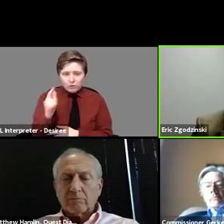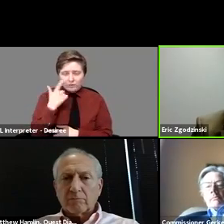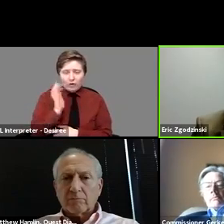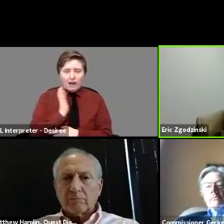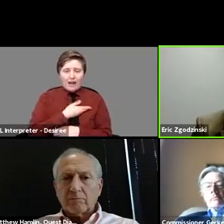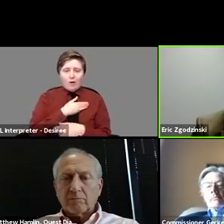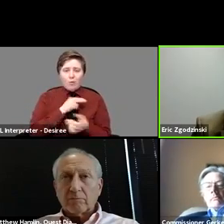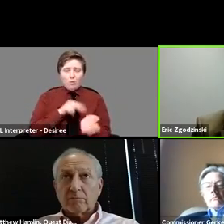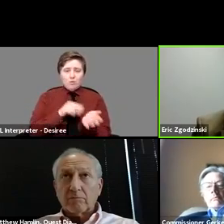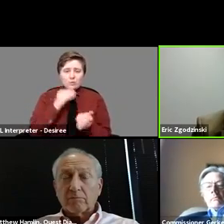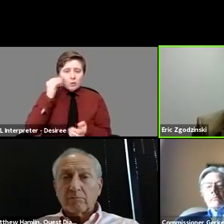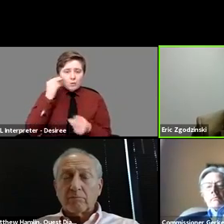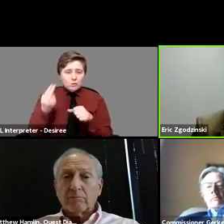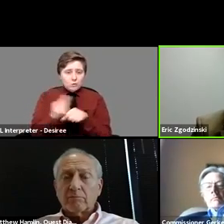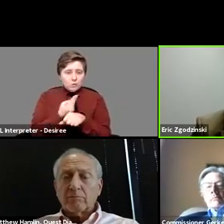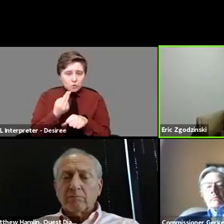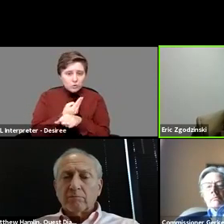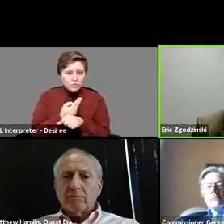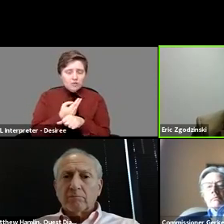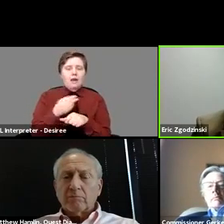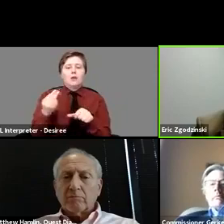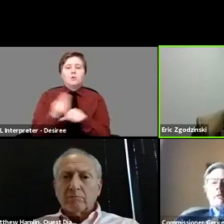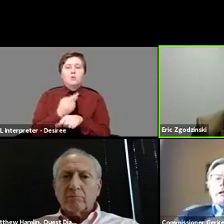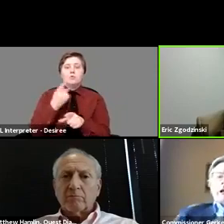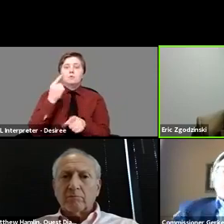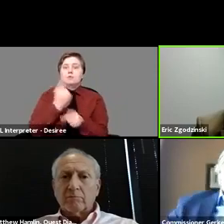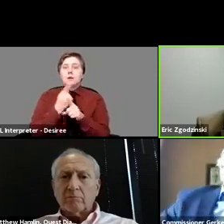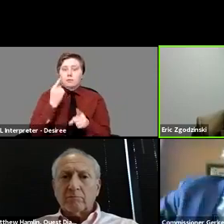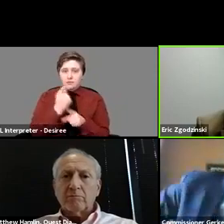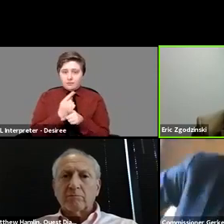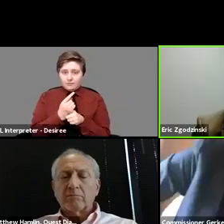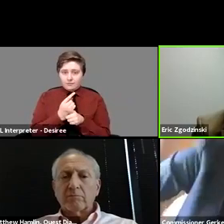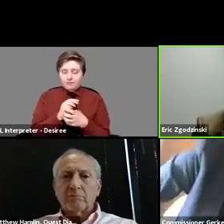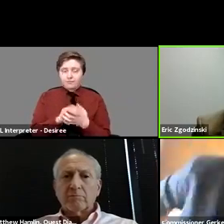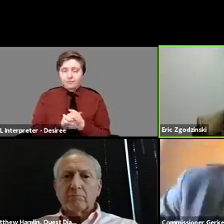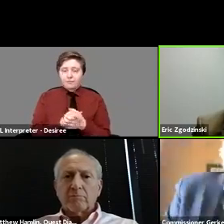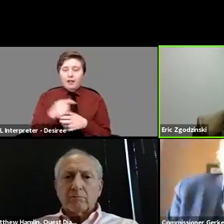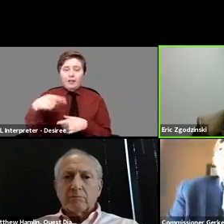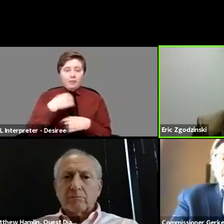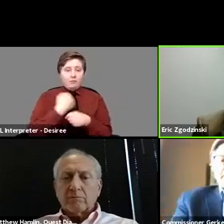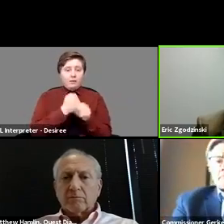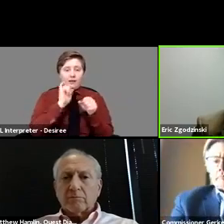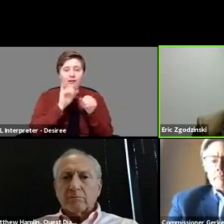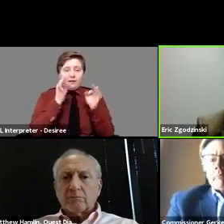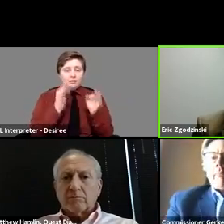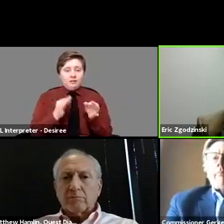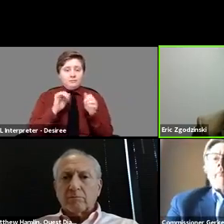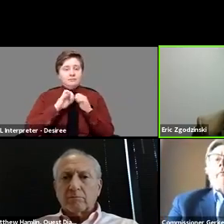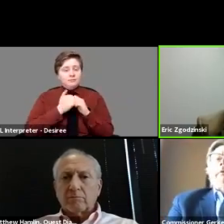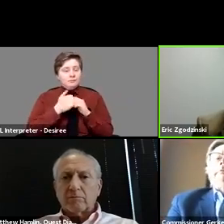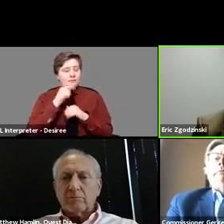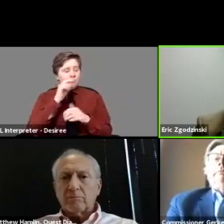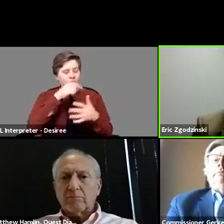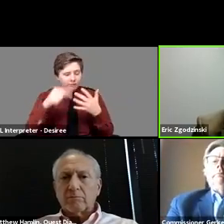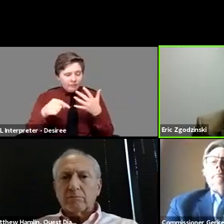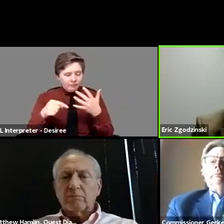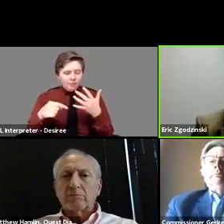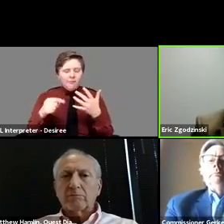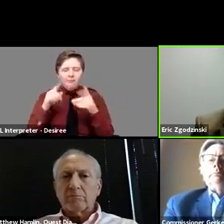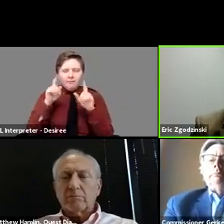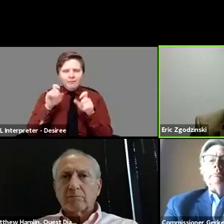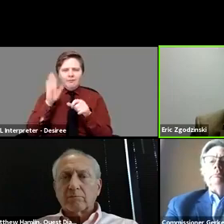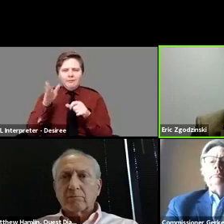nursing homes to utilize the right way. They make that decision on how those tests will